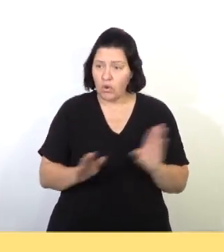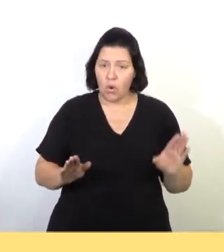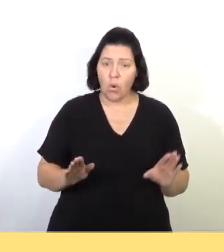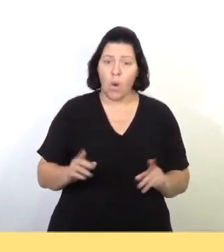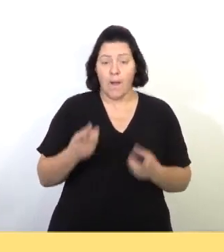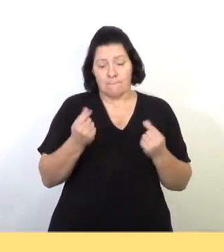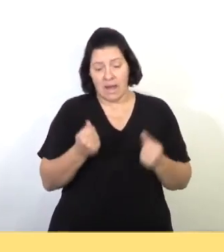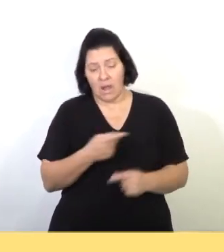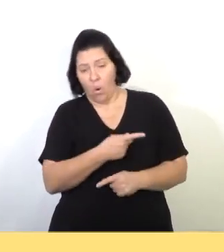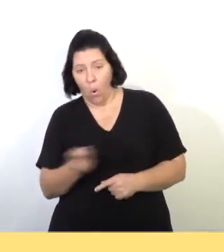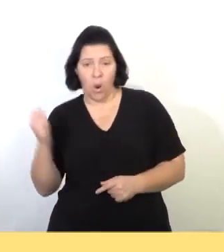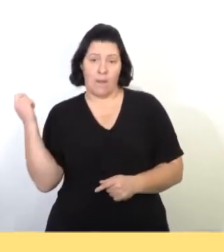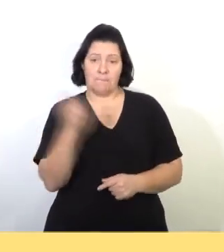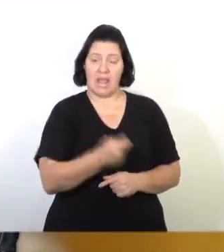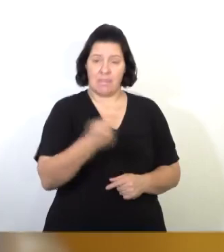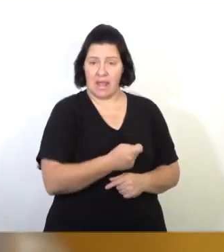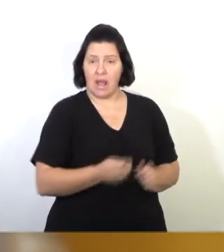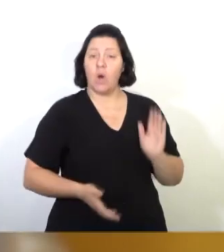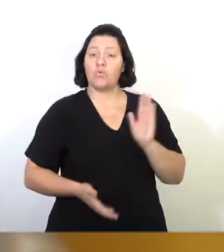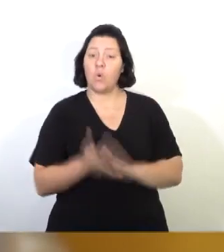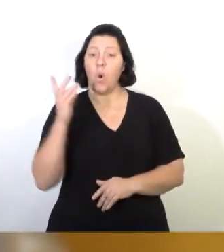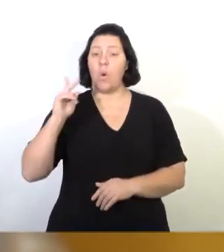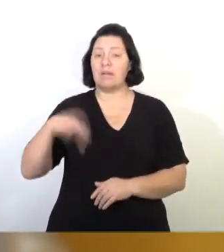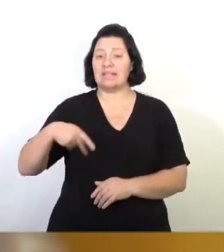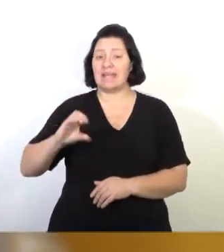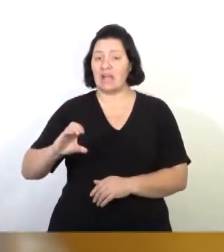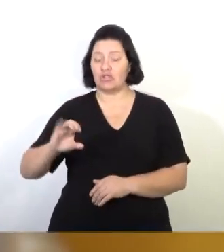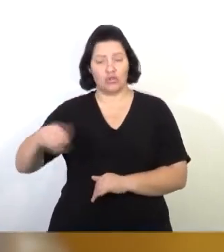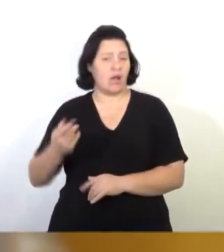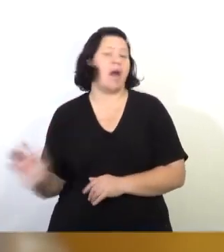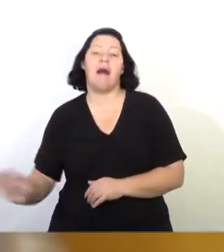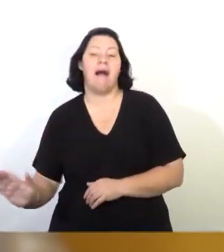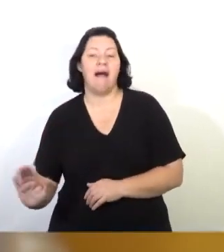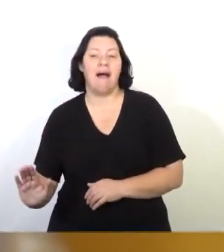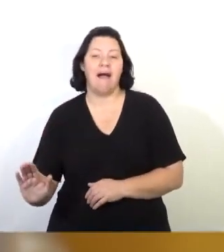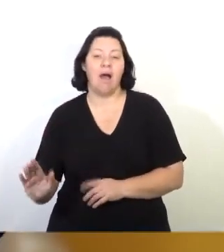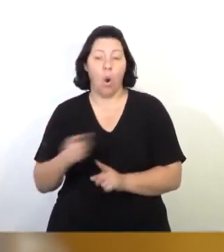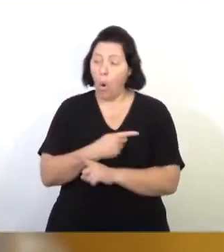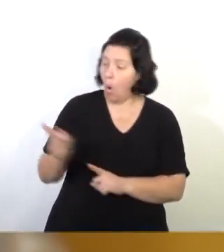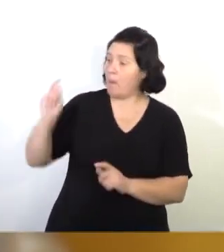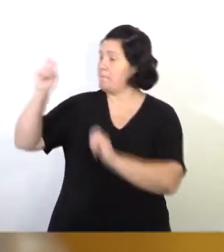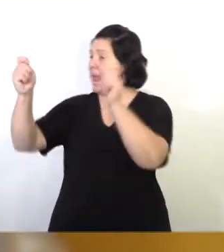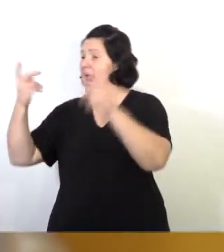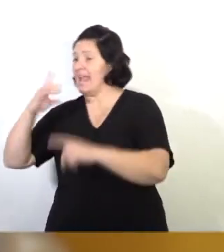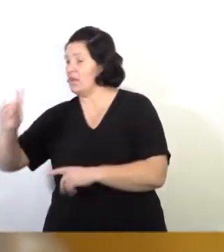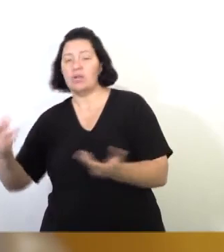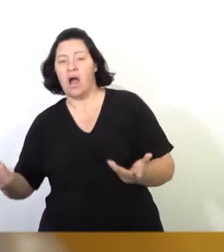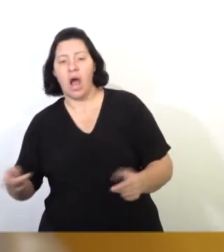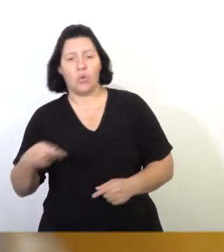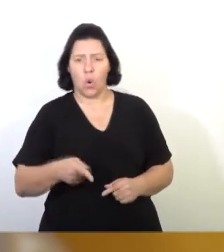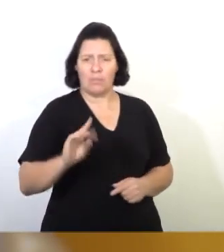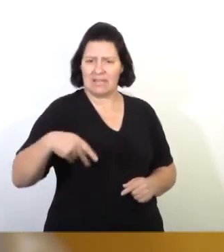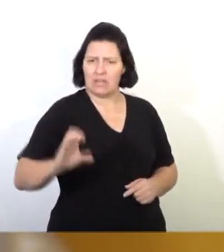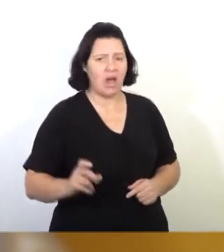not all money that is being paid that goes to the petty cash journal. No, not all money being paid goes to the petty